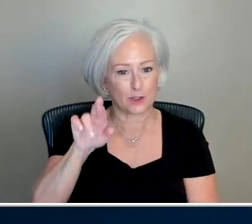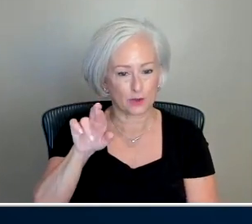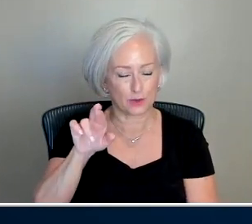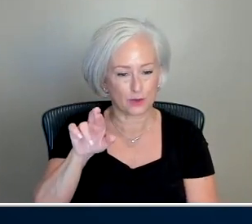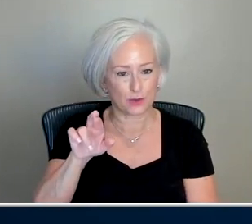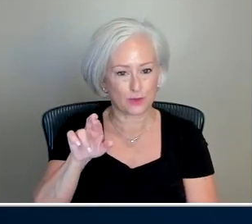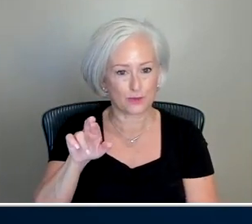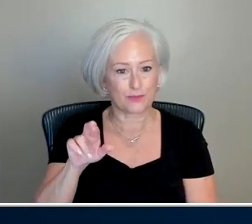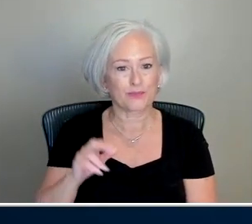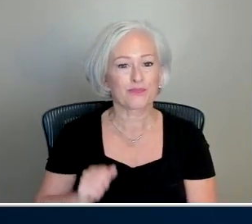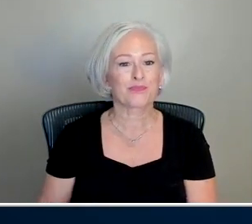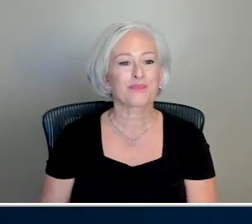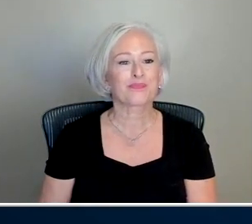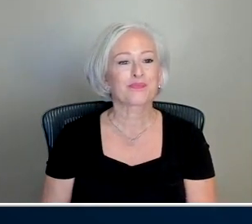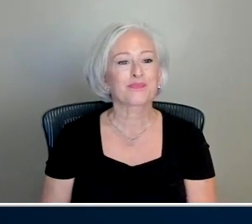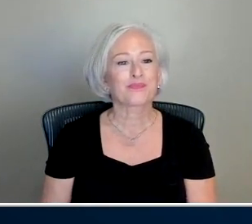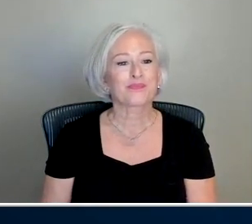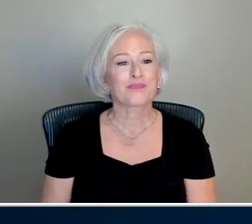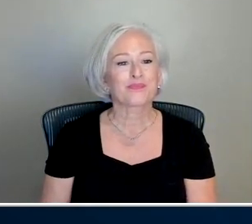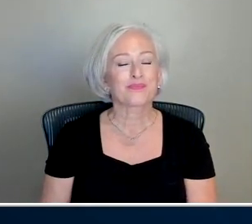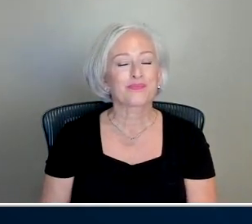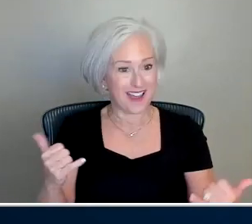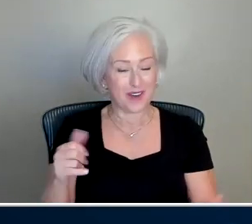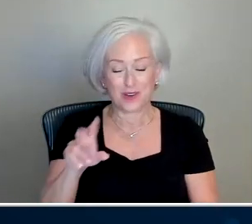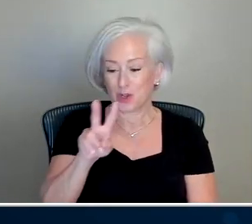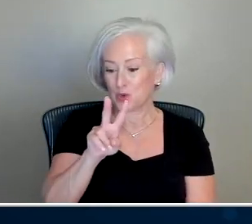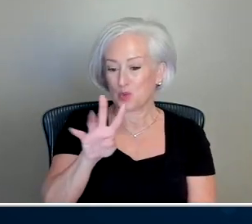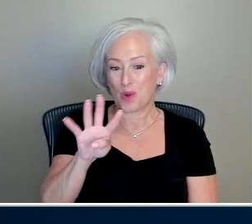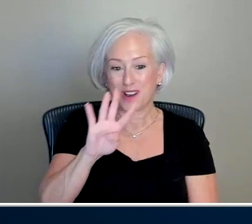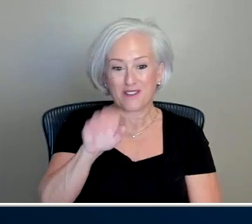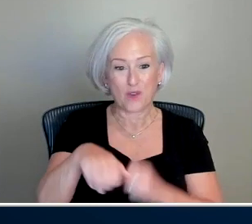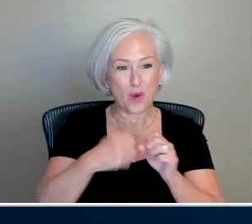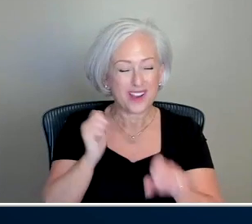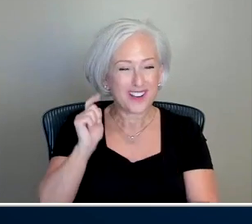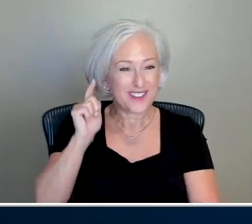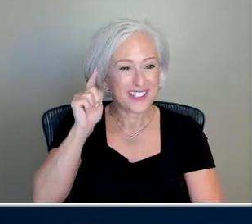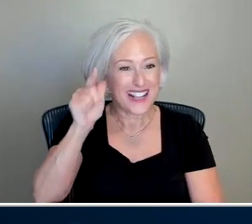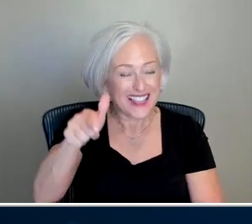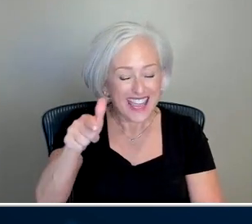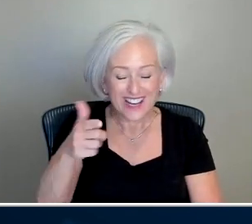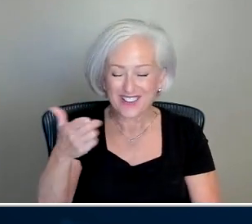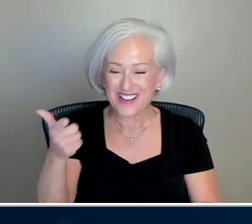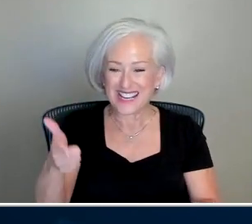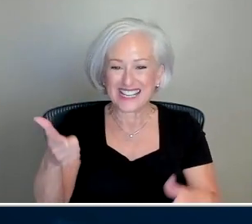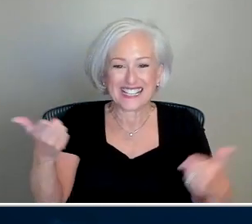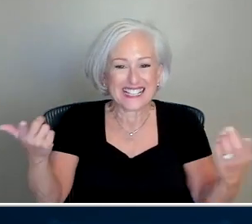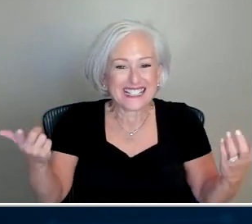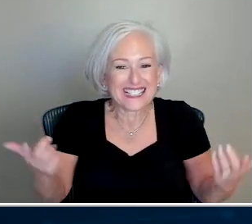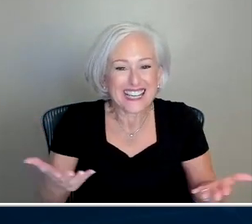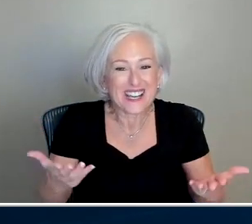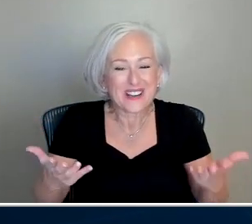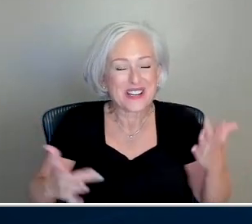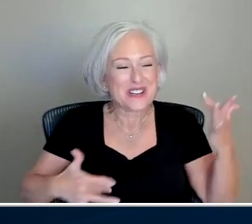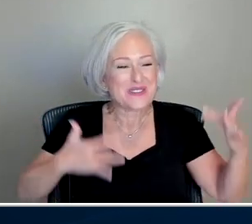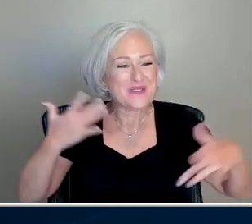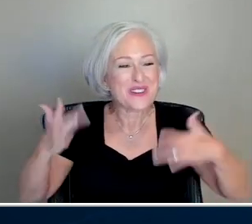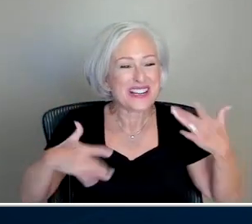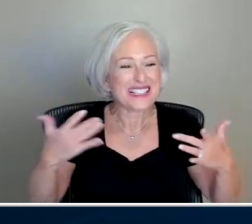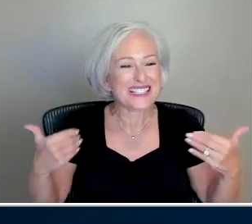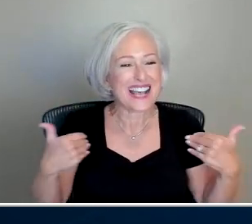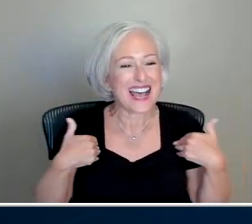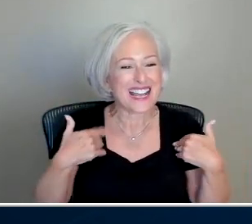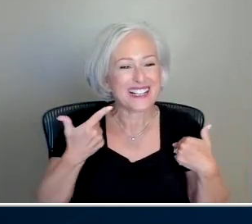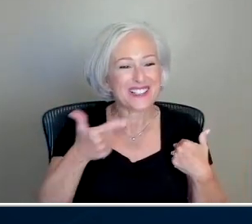And where is he now? Well, fast forward 24 years later, he's here. We are so thrilled to have Gary Lezak joining us this morning to share his